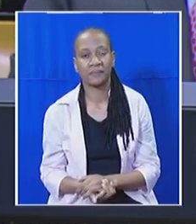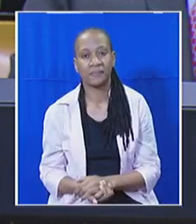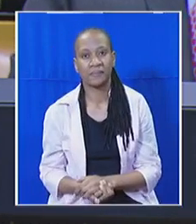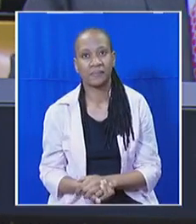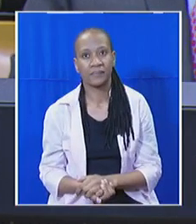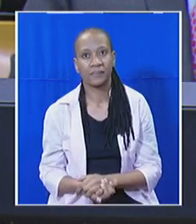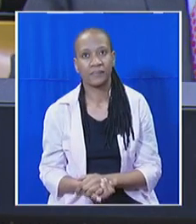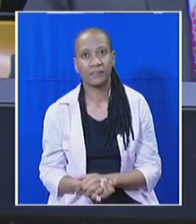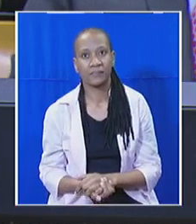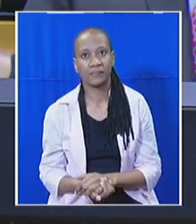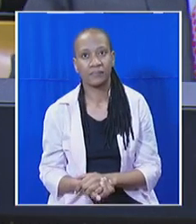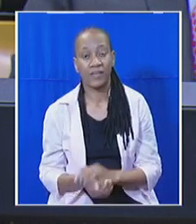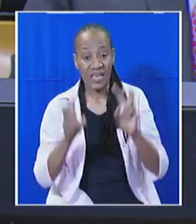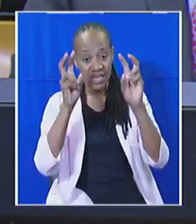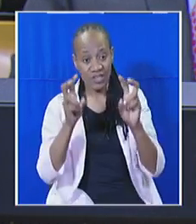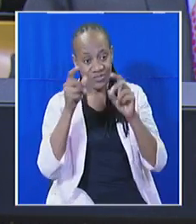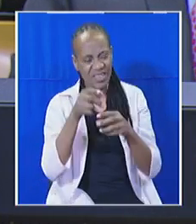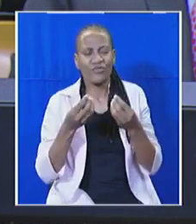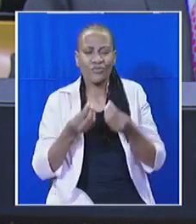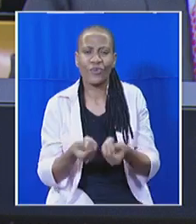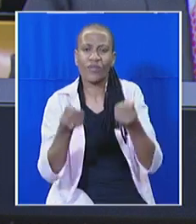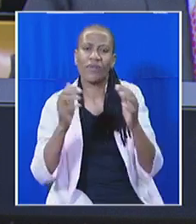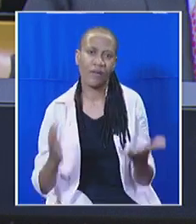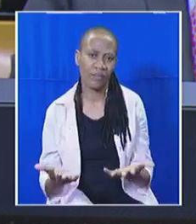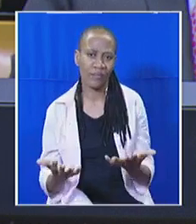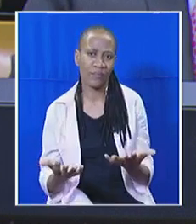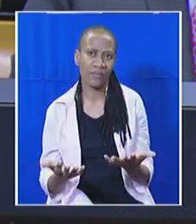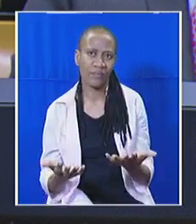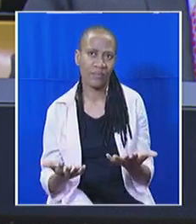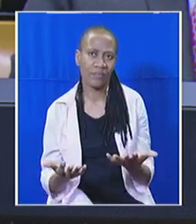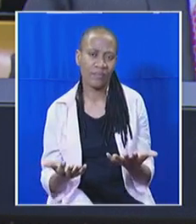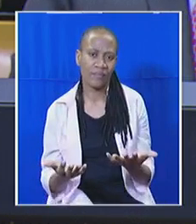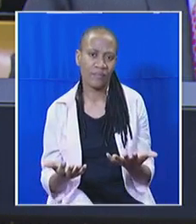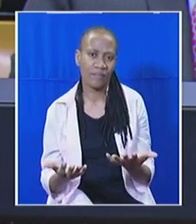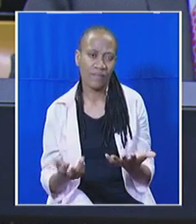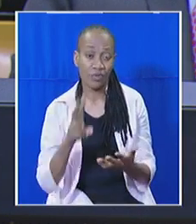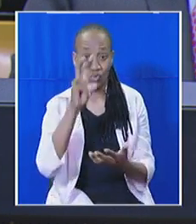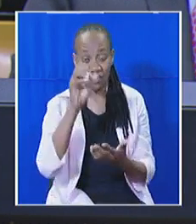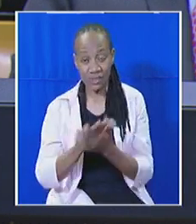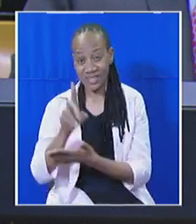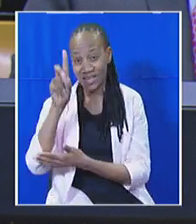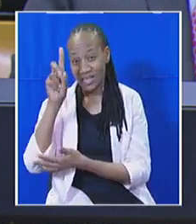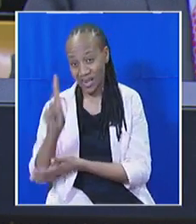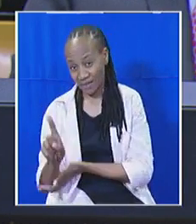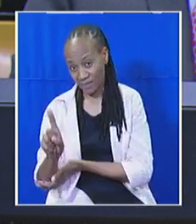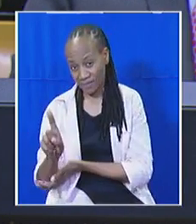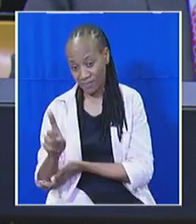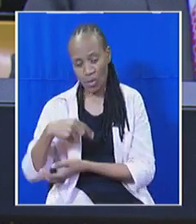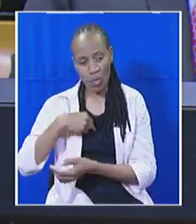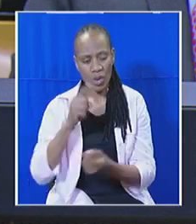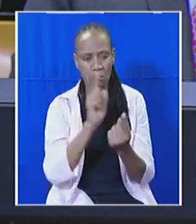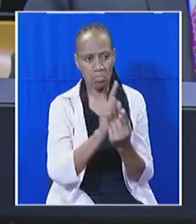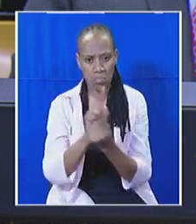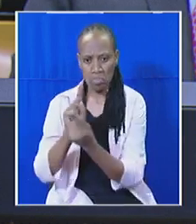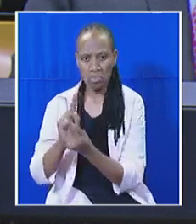population. To address this issue, Deputy Speaker, in 2011, we spoke with all the